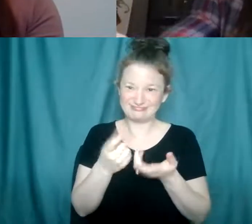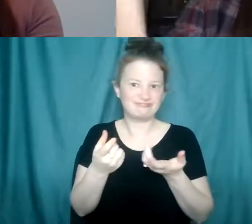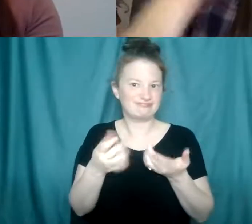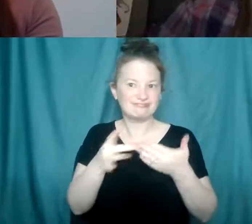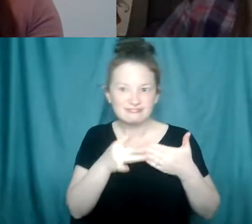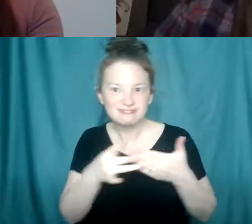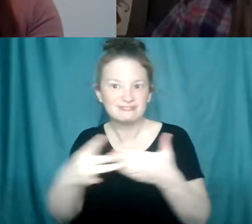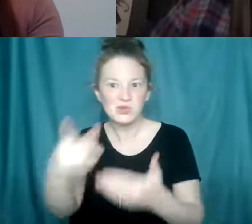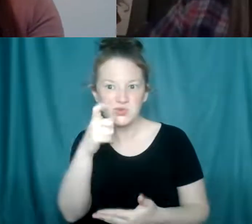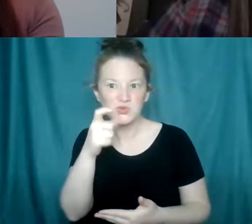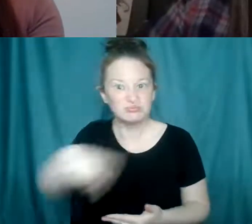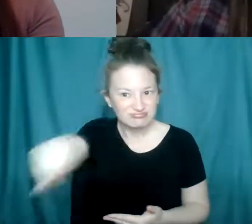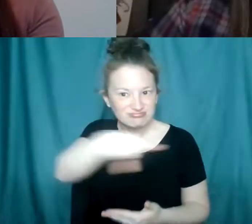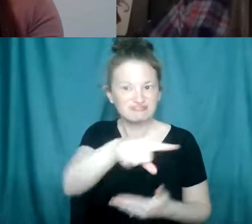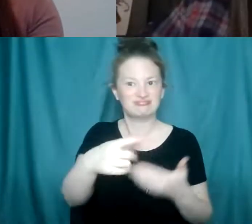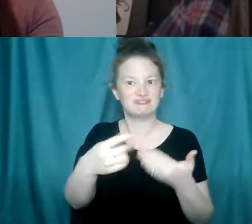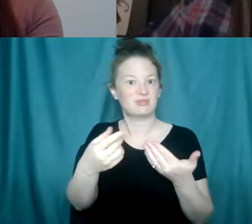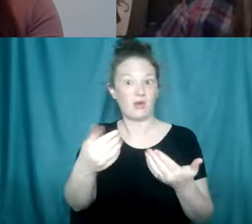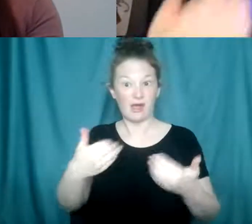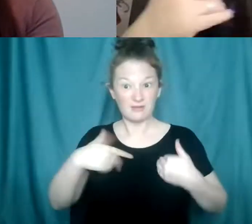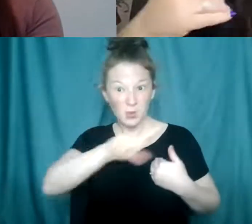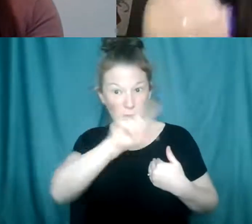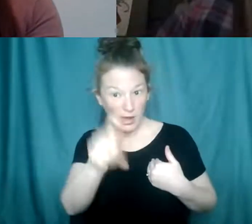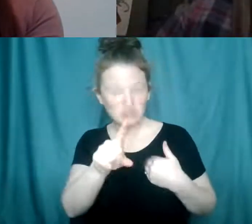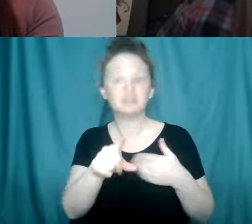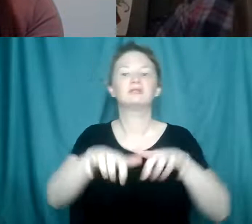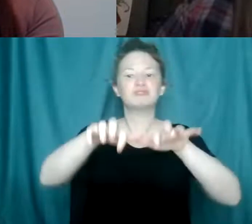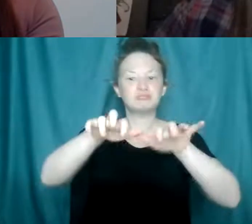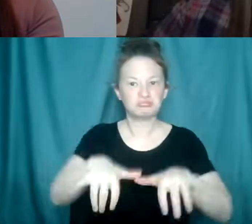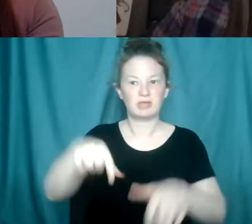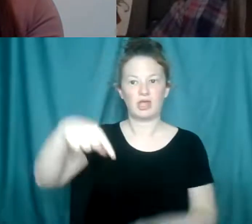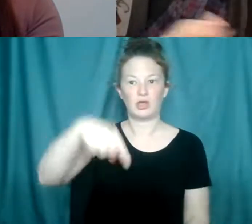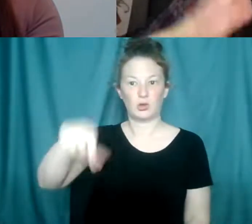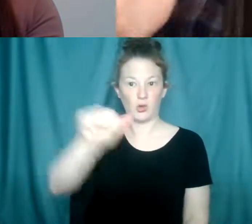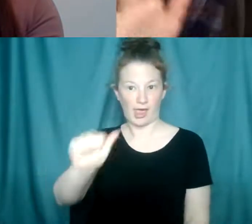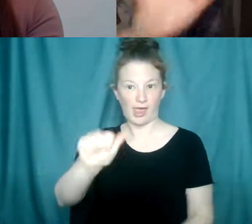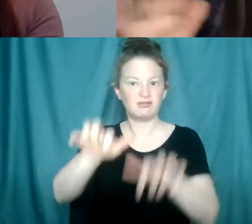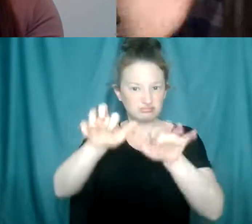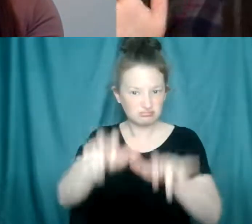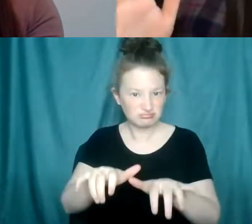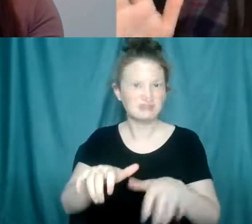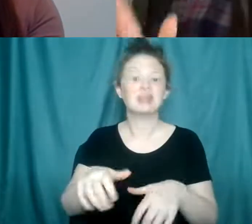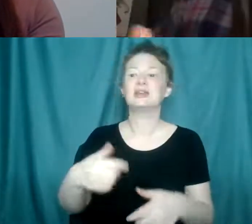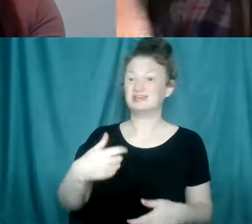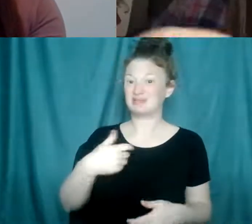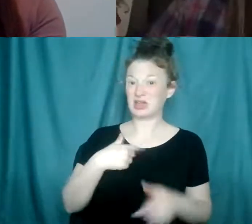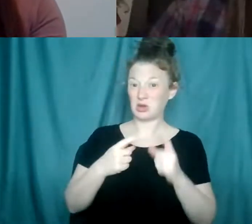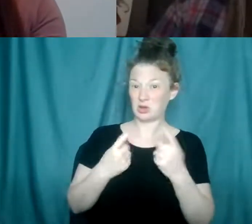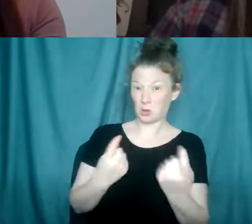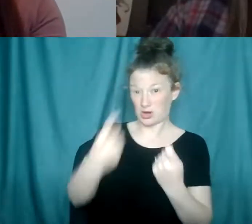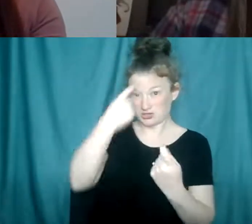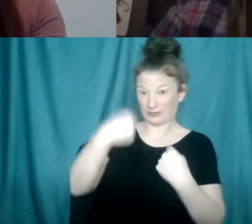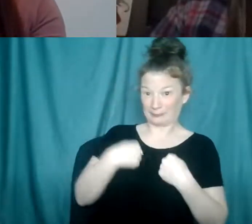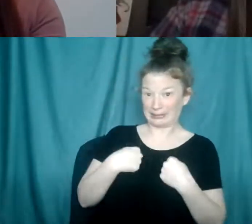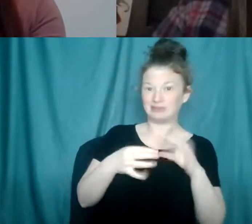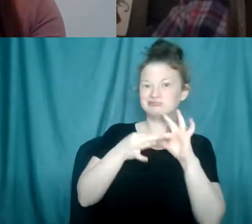have a question, please submit it to the Q&A. If you have questions for me, like in terms of just, like webinar related questions, feel free to put